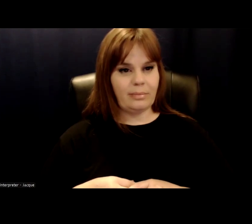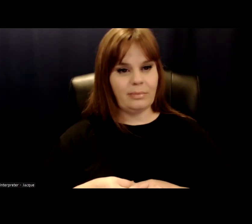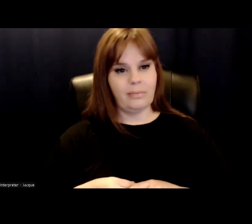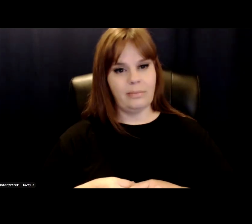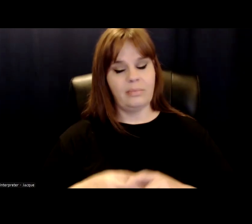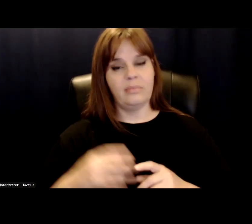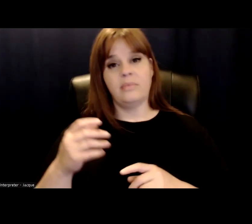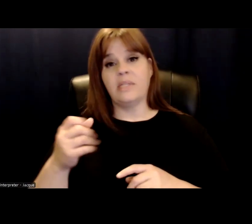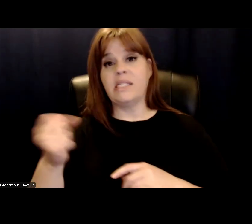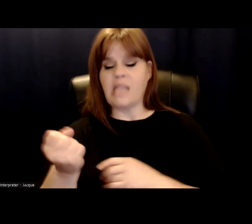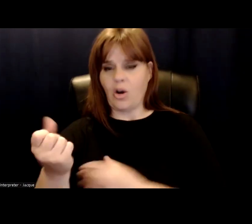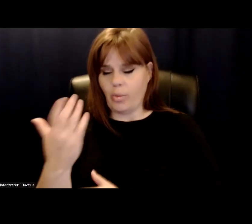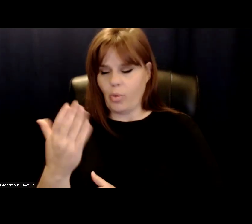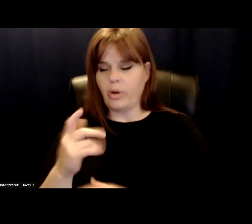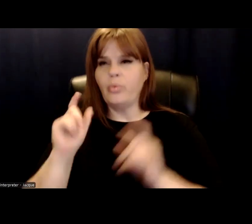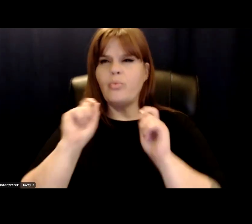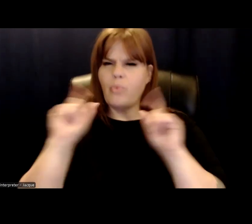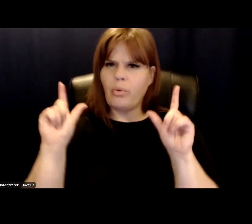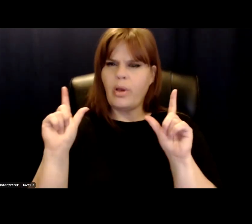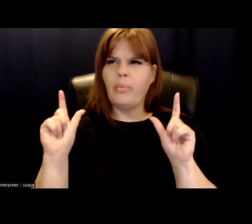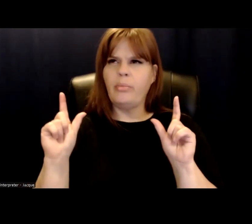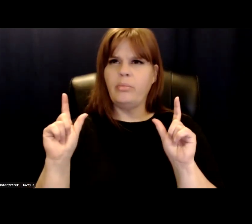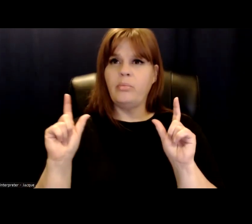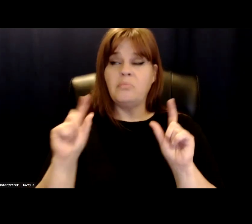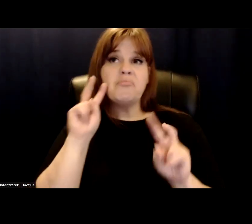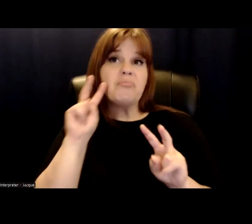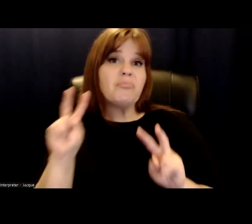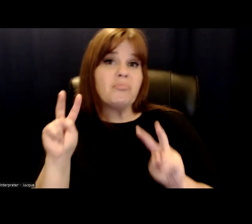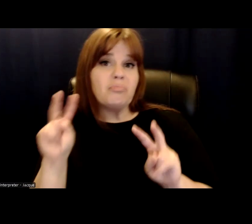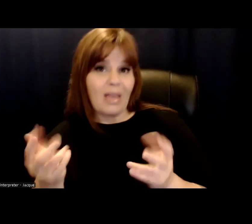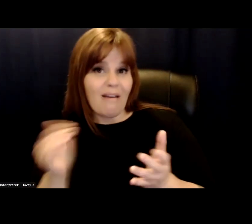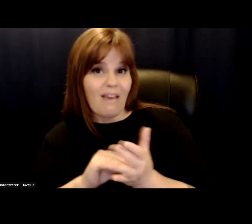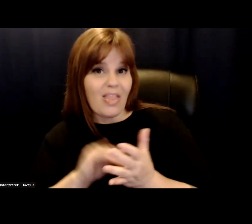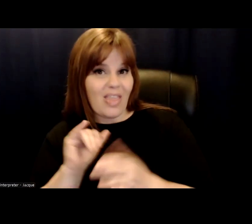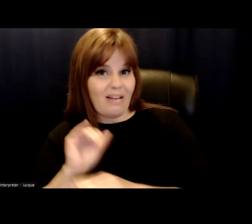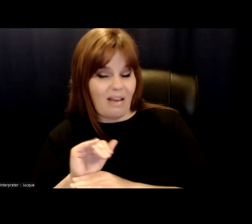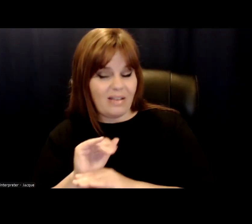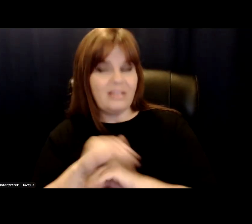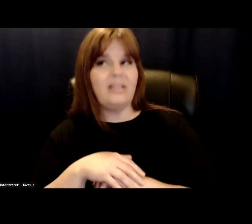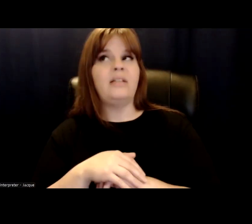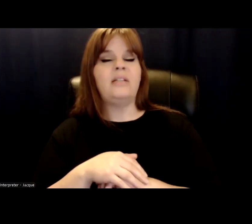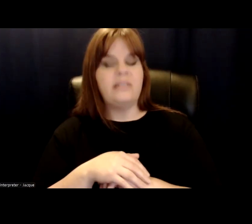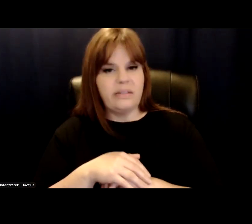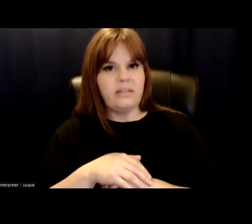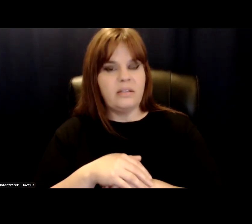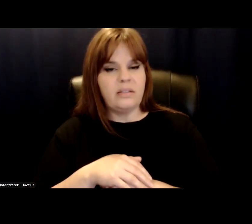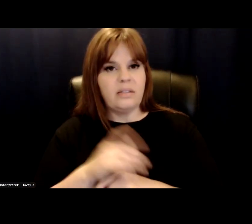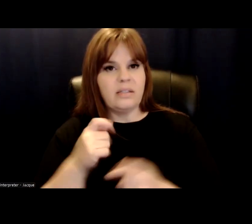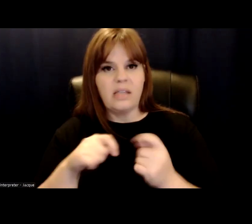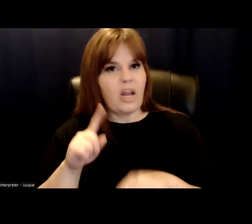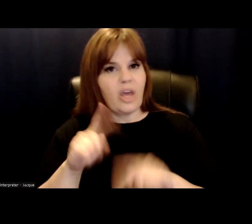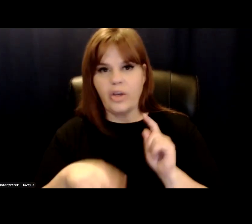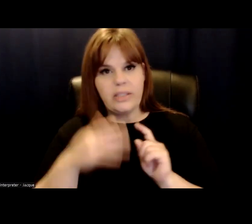Saturday morning, woke up anticipating playing it again that night, and instead couldn't smell and got the positive